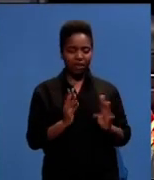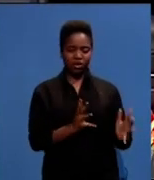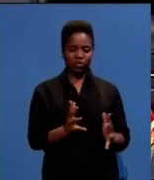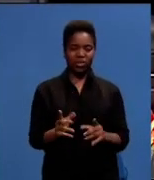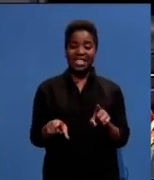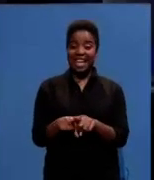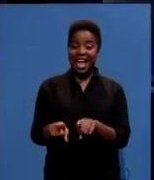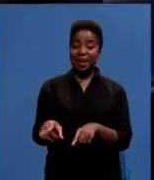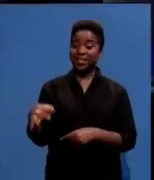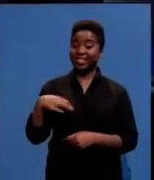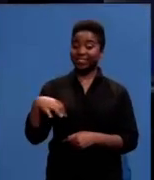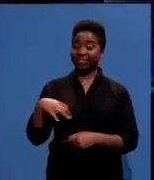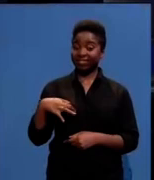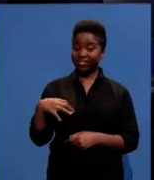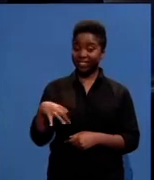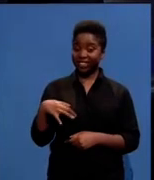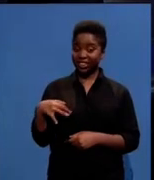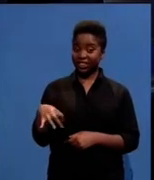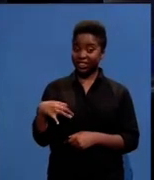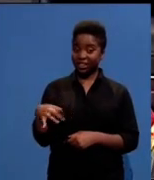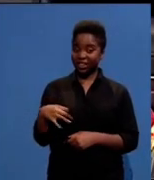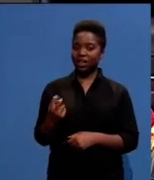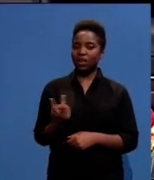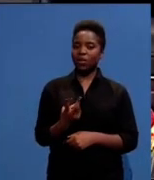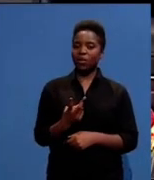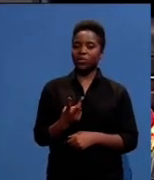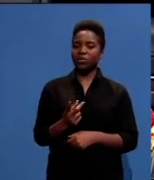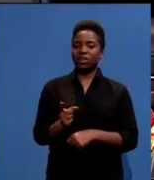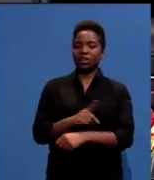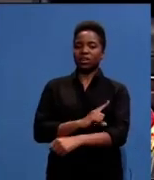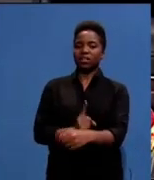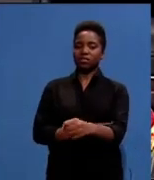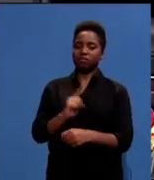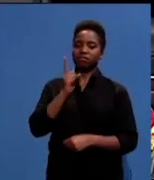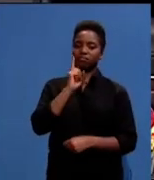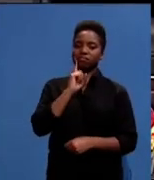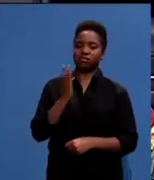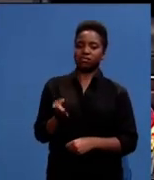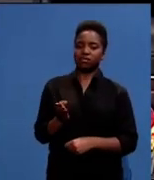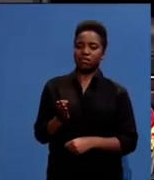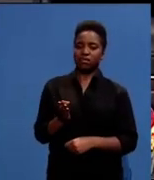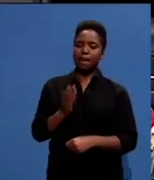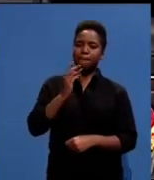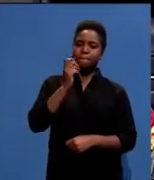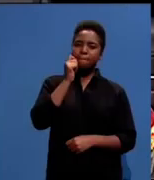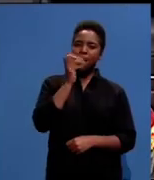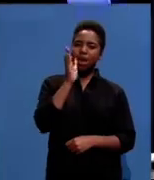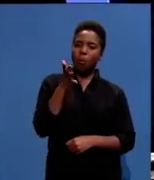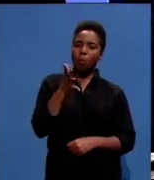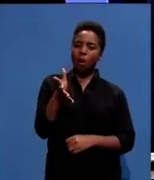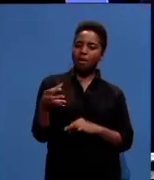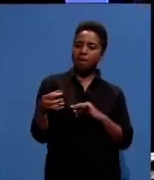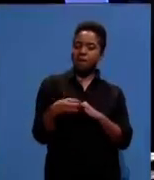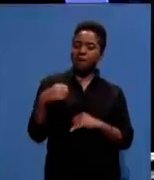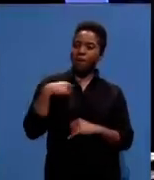Also to be human. And also to be human. But for a girl, it is a very powerful statement about what kind of a man I want to love